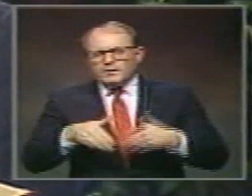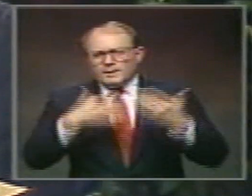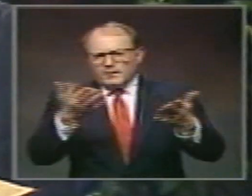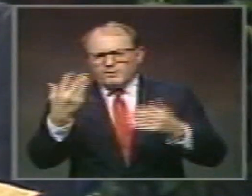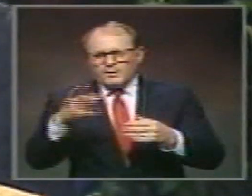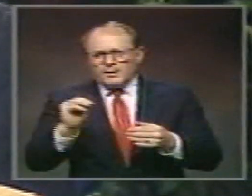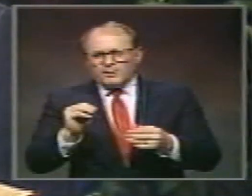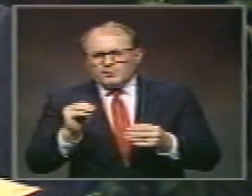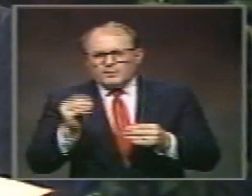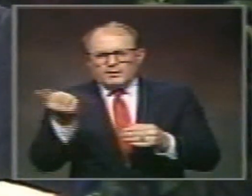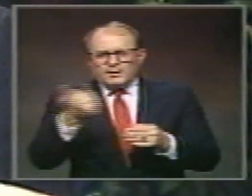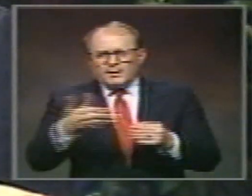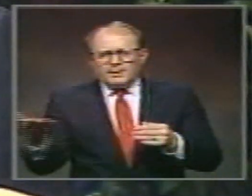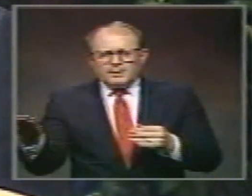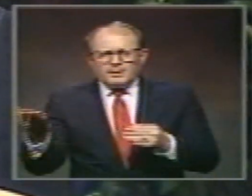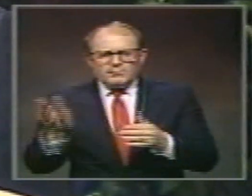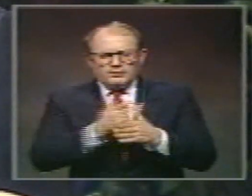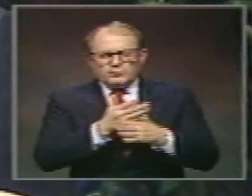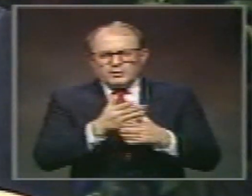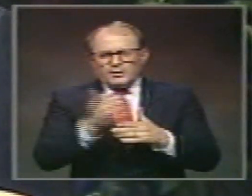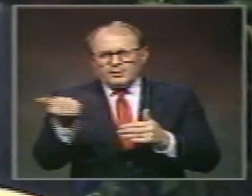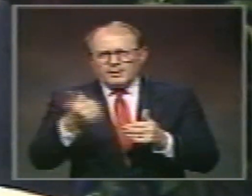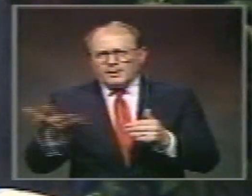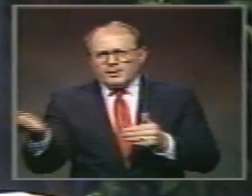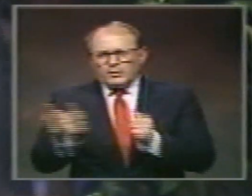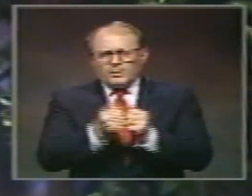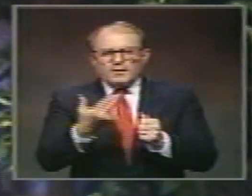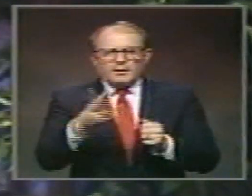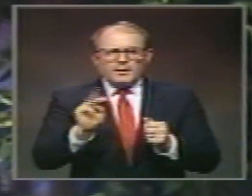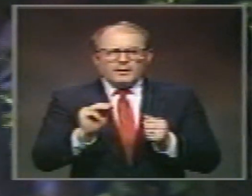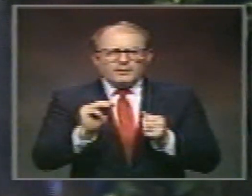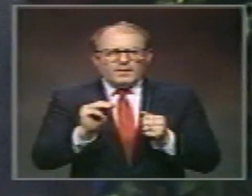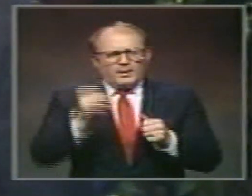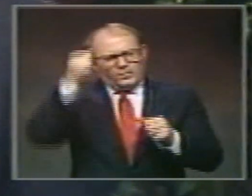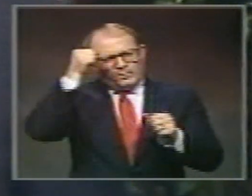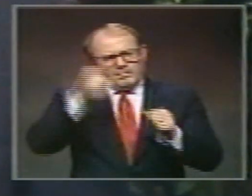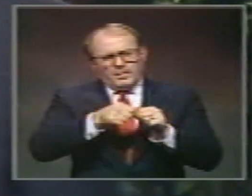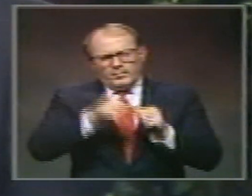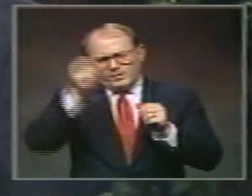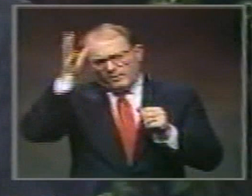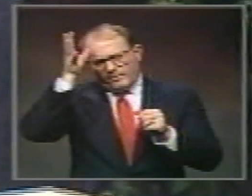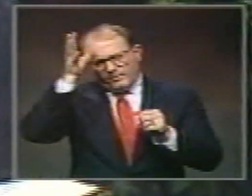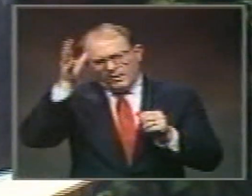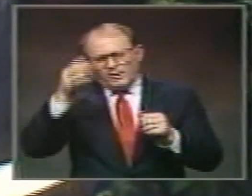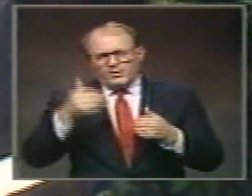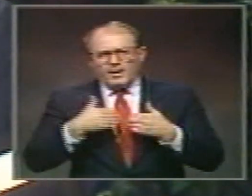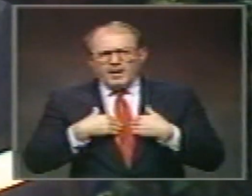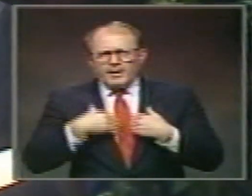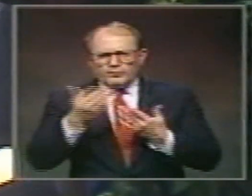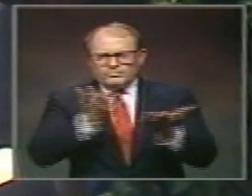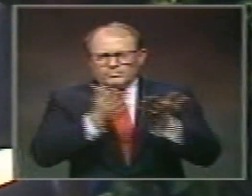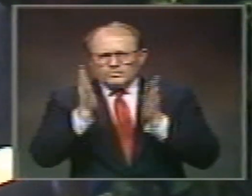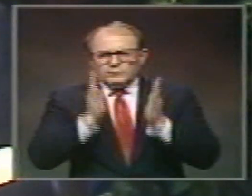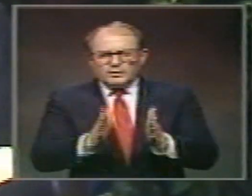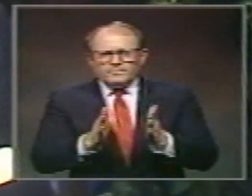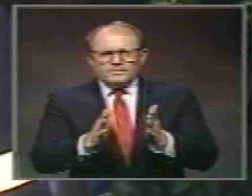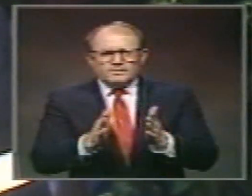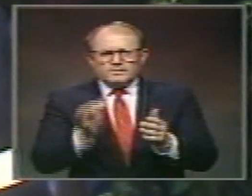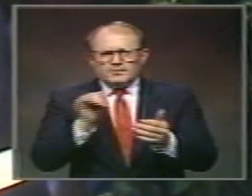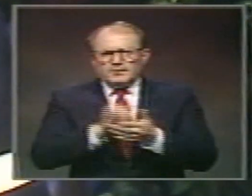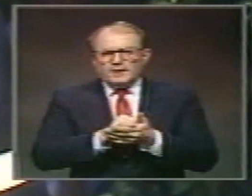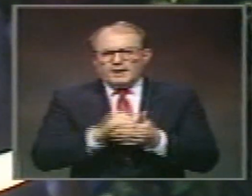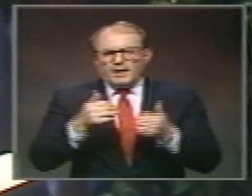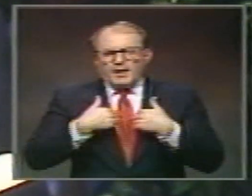would have shared anything with him. He remembered that his father had hired hands that